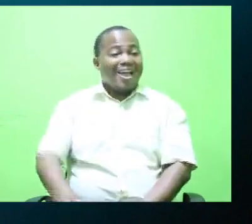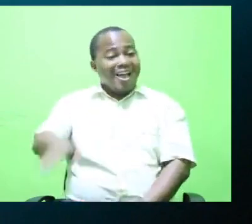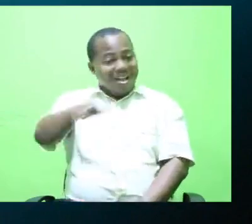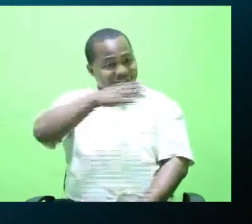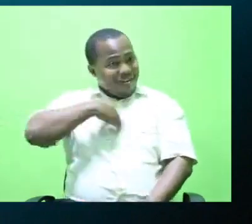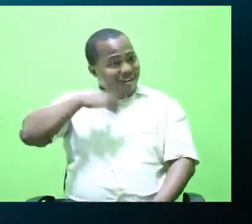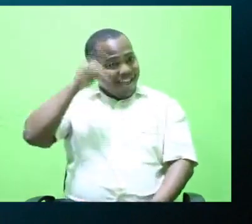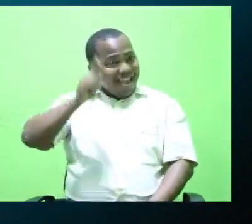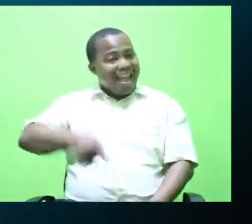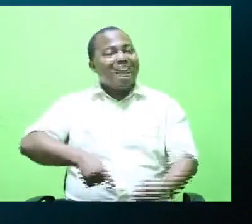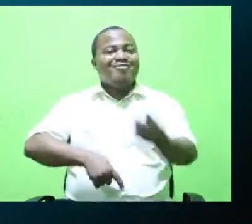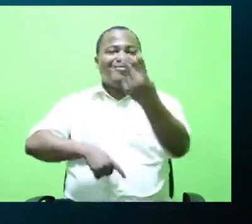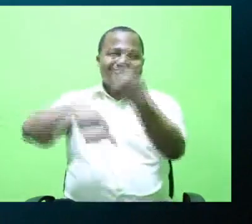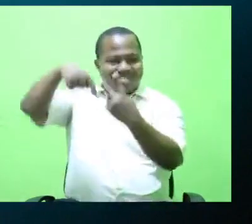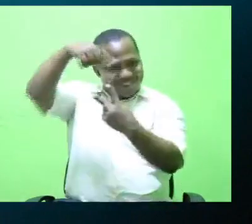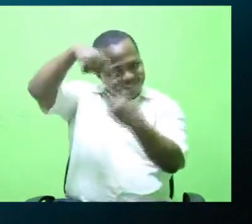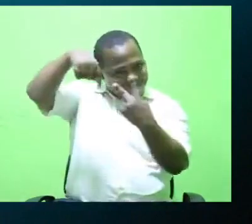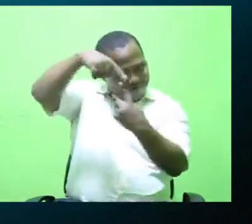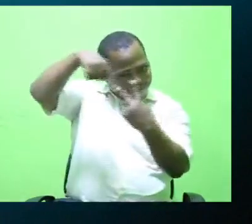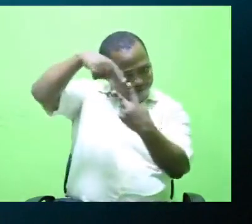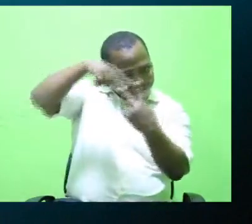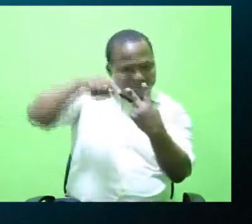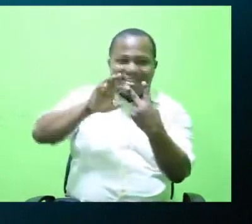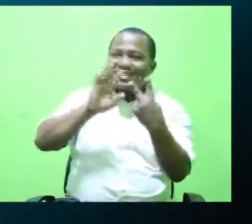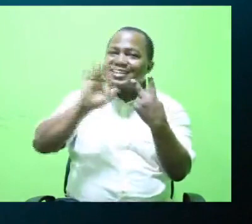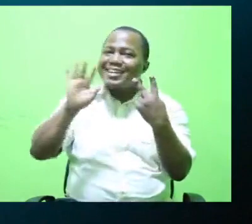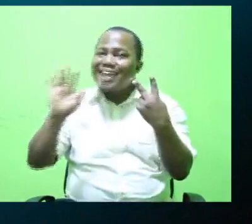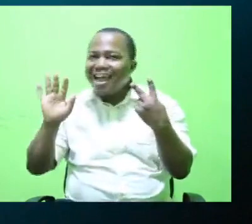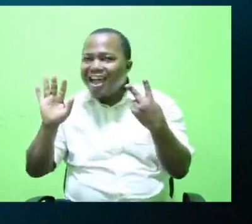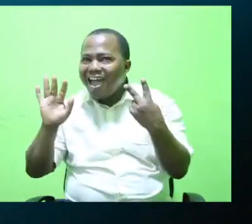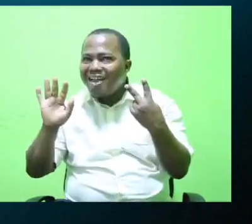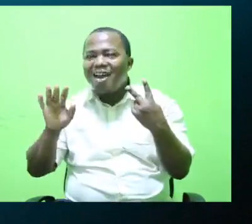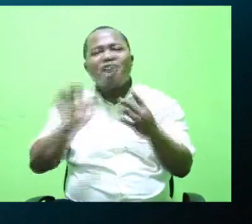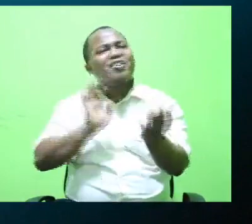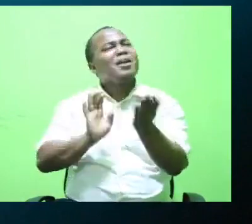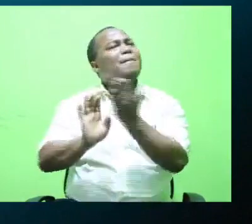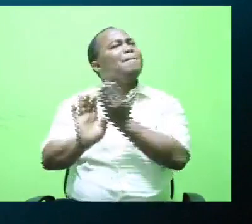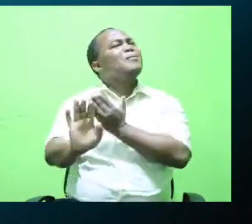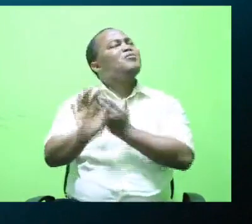We have two types of immunity,